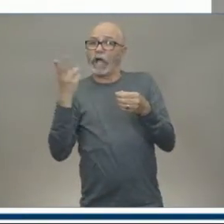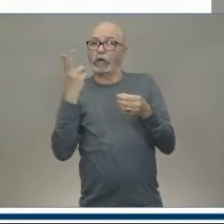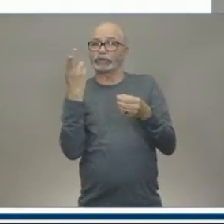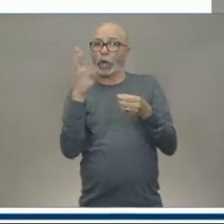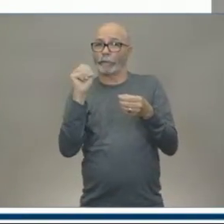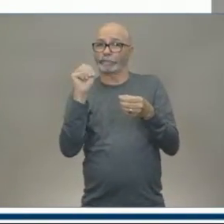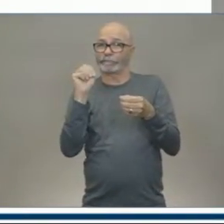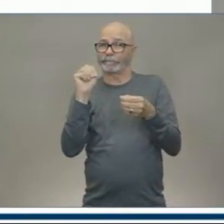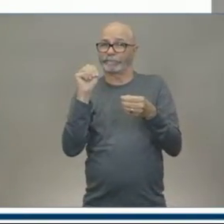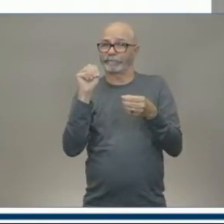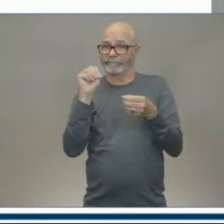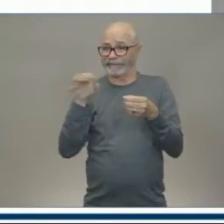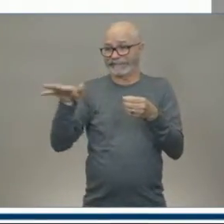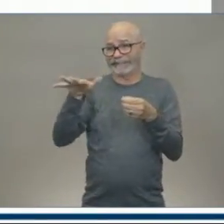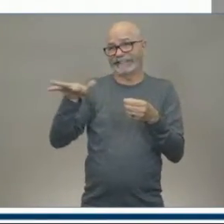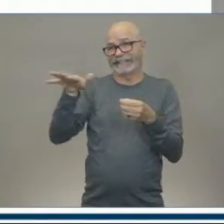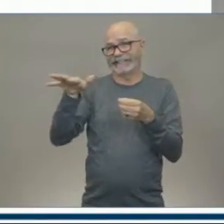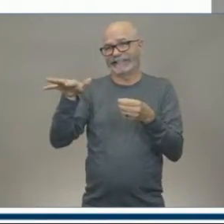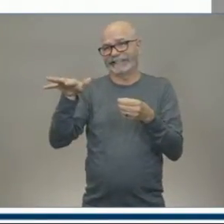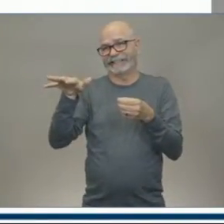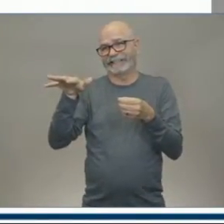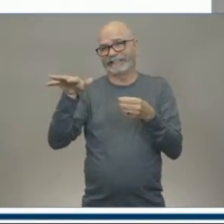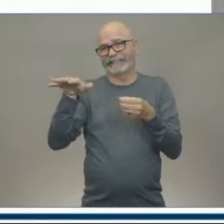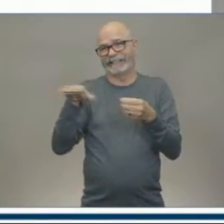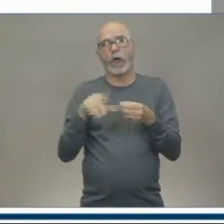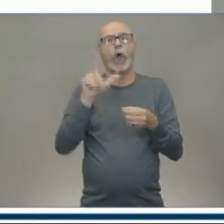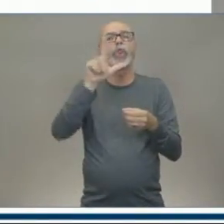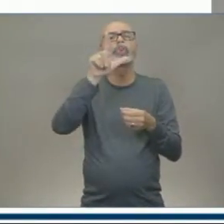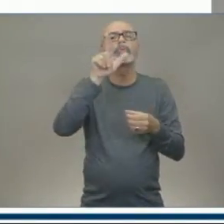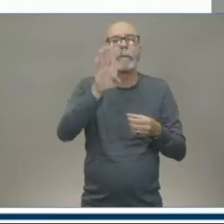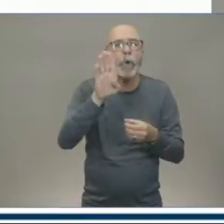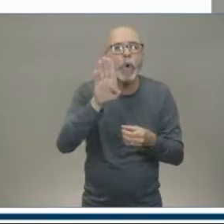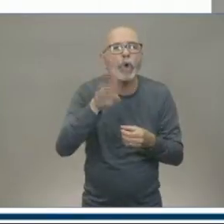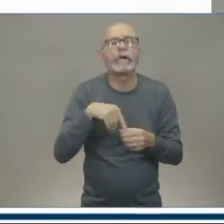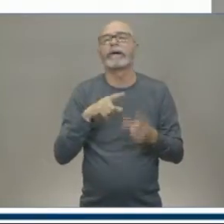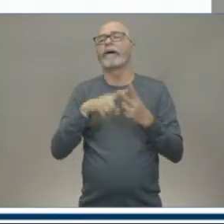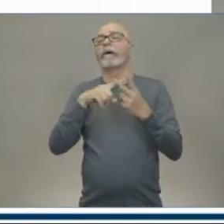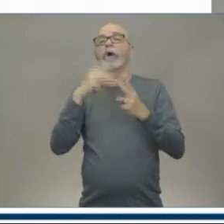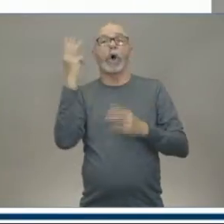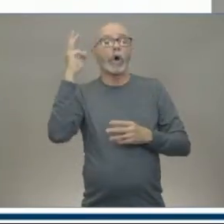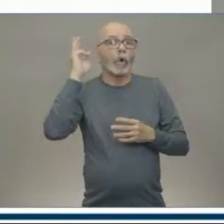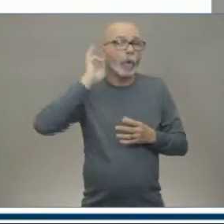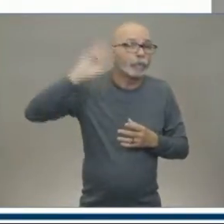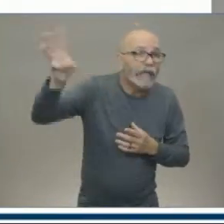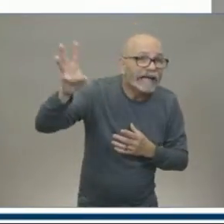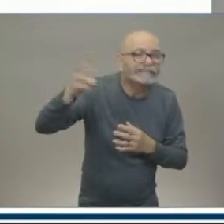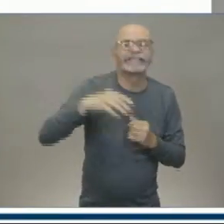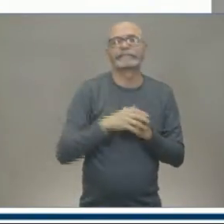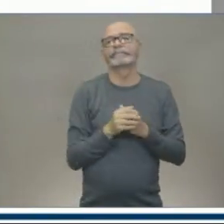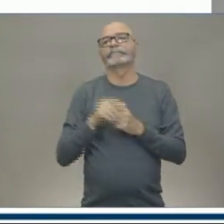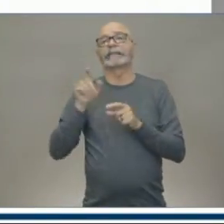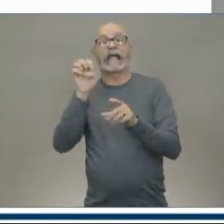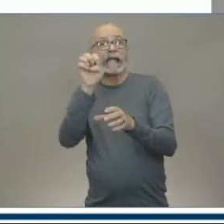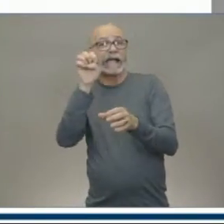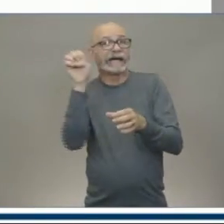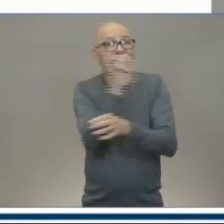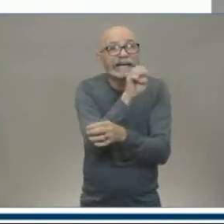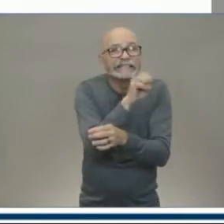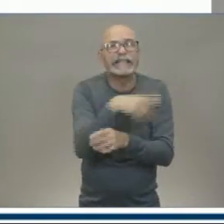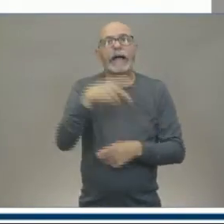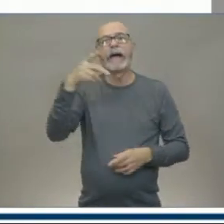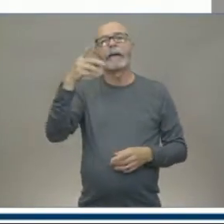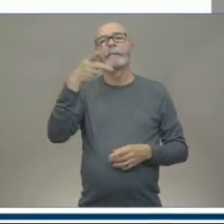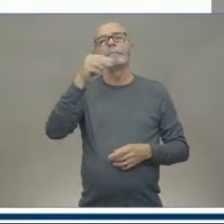municipality's borders with Lunenburg County to the west, and as far east as Porters Lake, up to Hants County to the